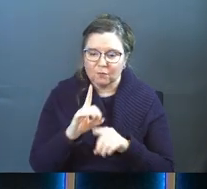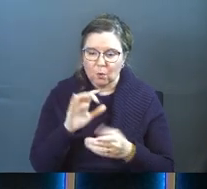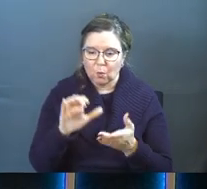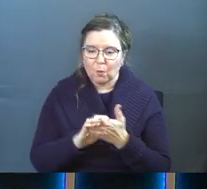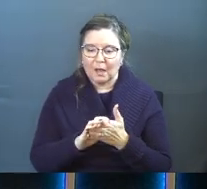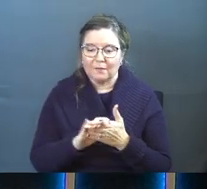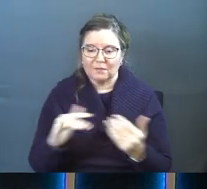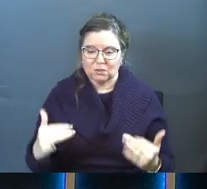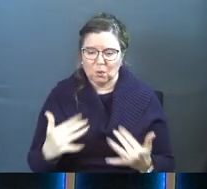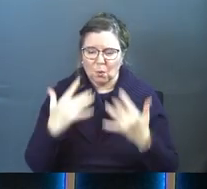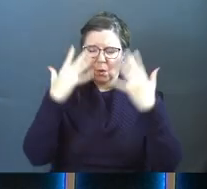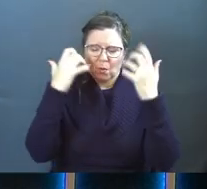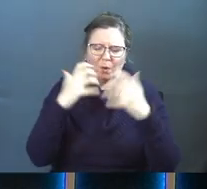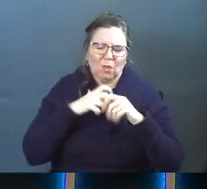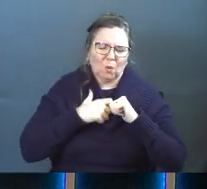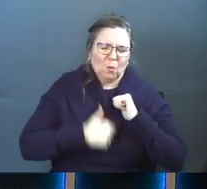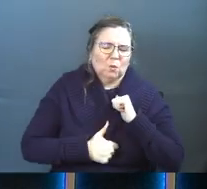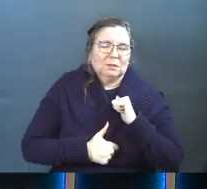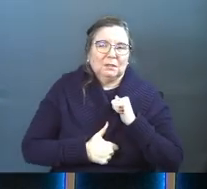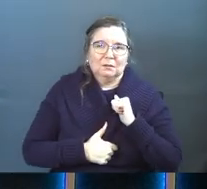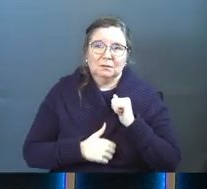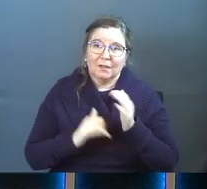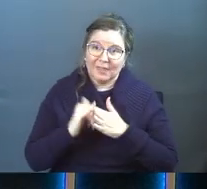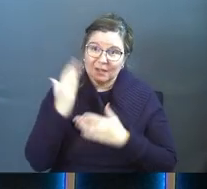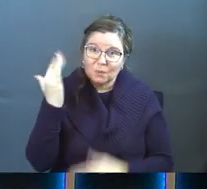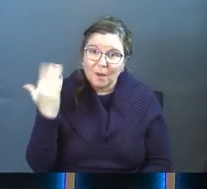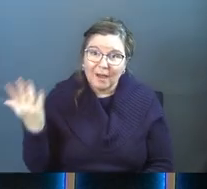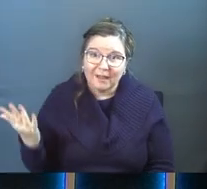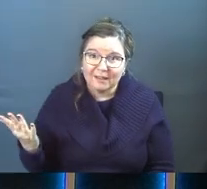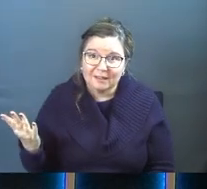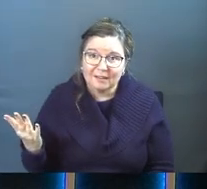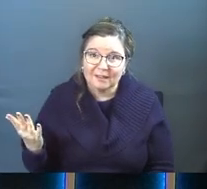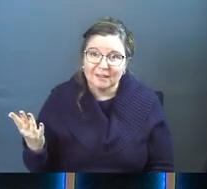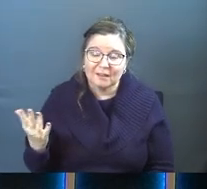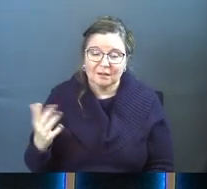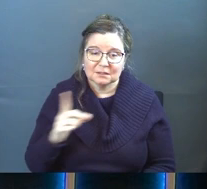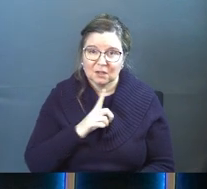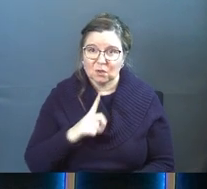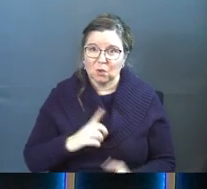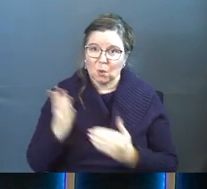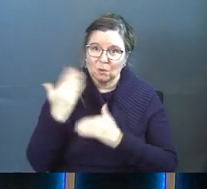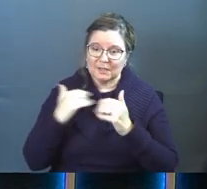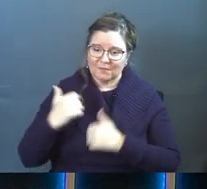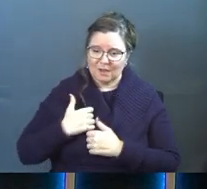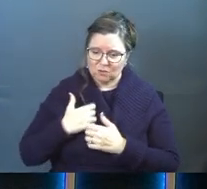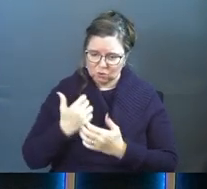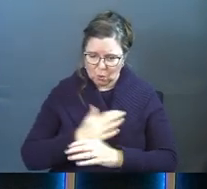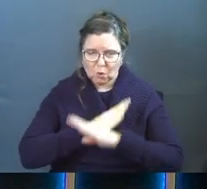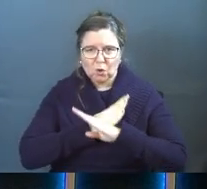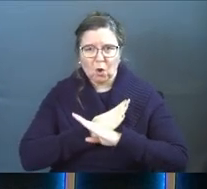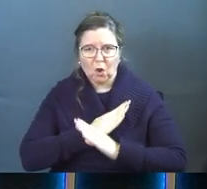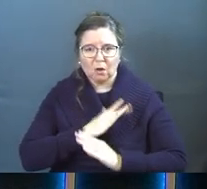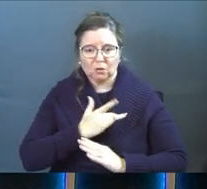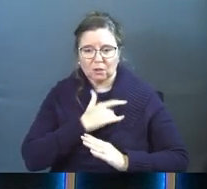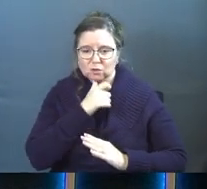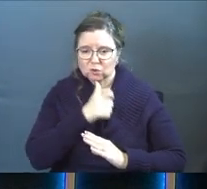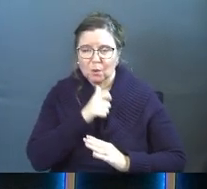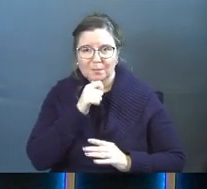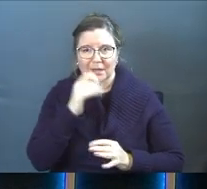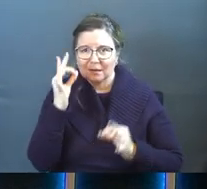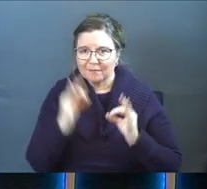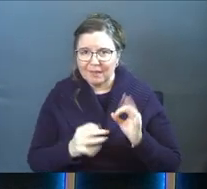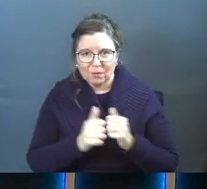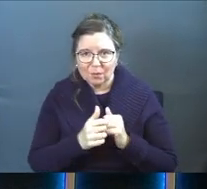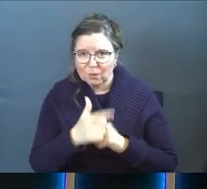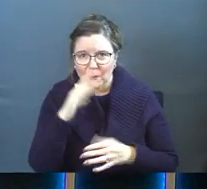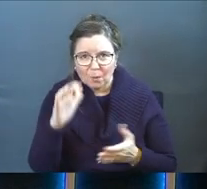your wife is to overwhelm her with cruelty. That's why, says the Lord of heaven's armies. So guard your heart. Do not be unfaithful to your